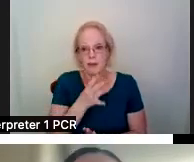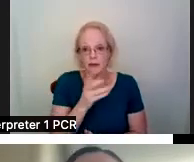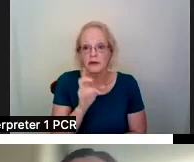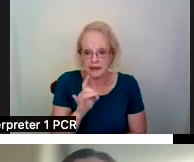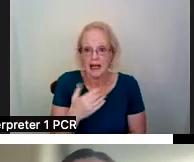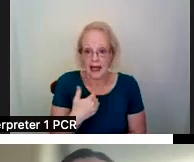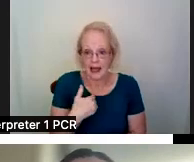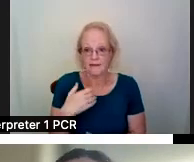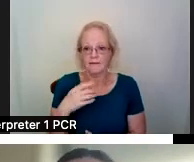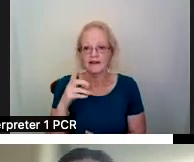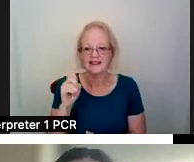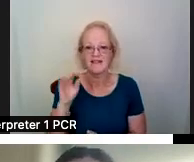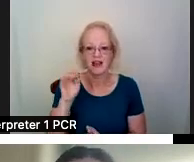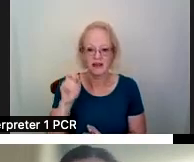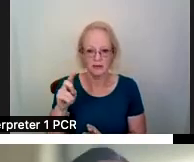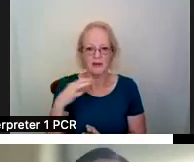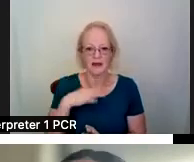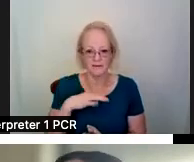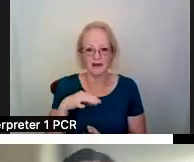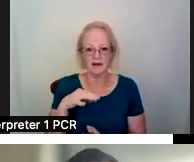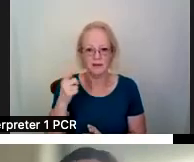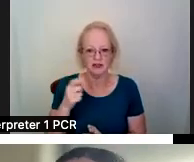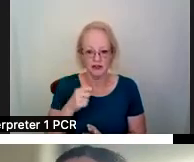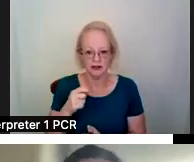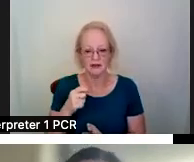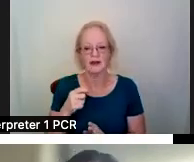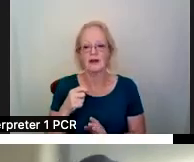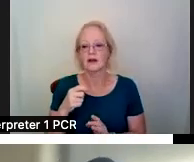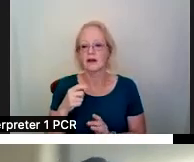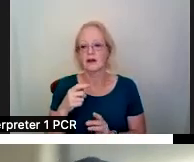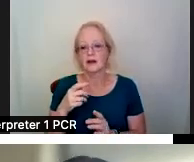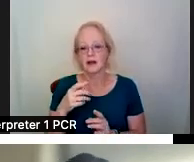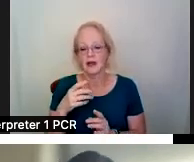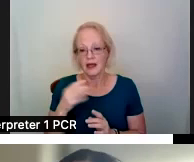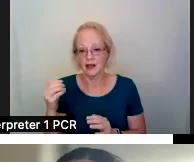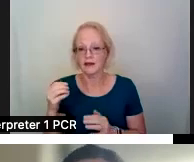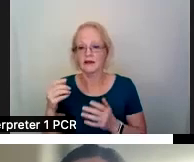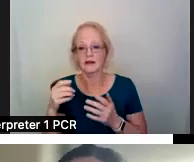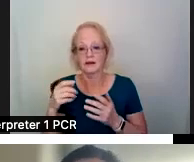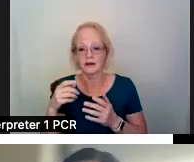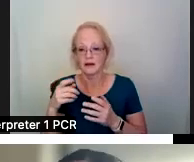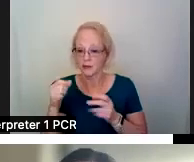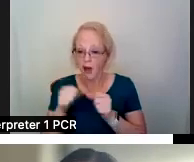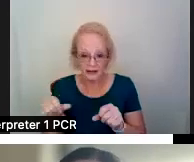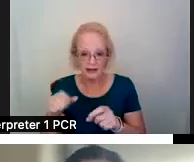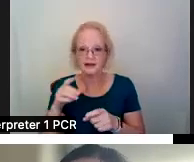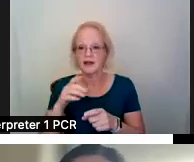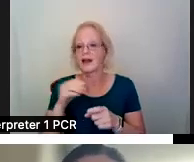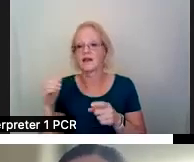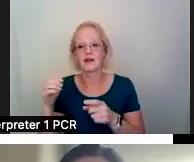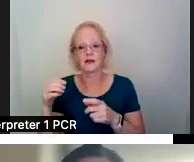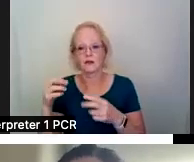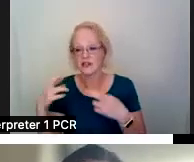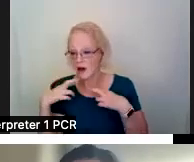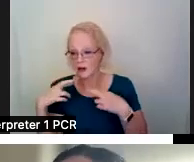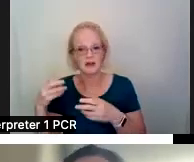pension off of which my father lives. He deposits his retired minimum distributions into a brokerage account when he